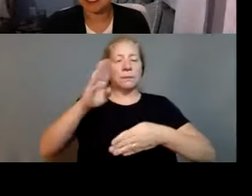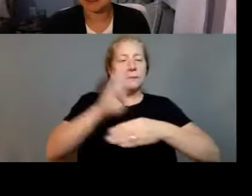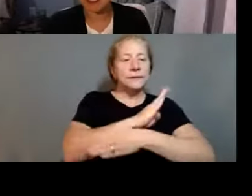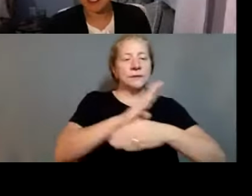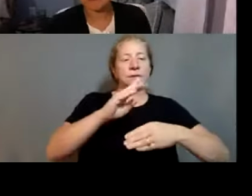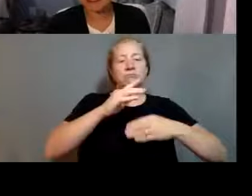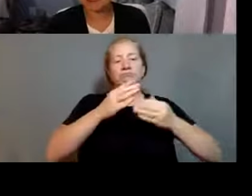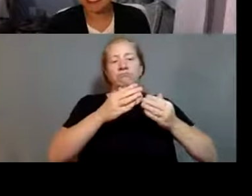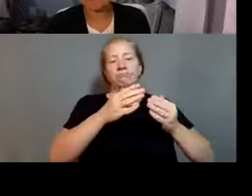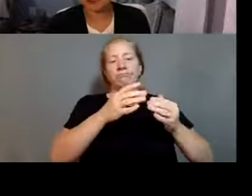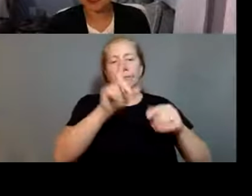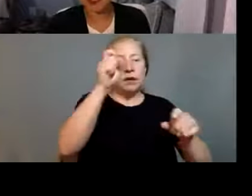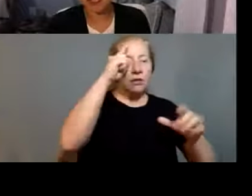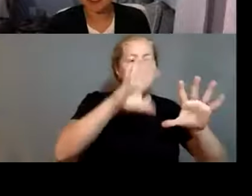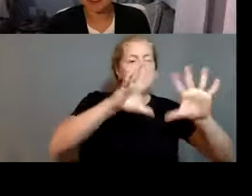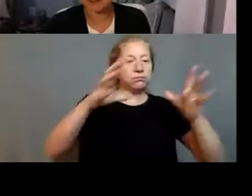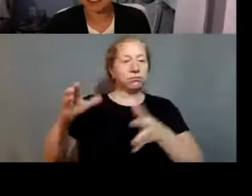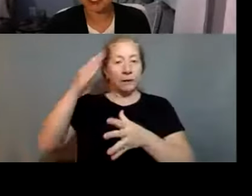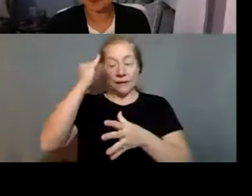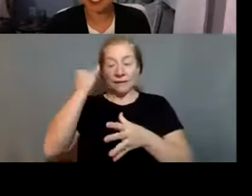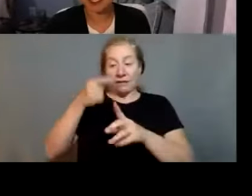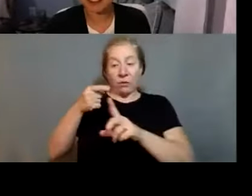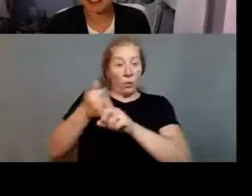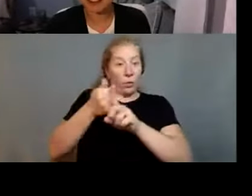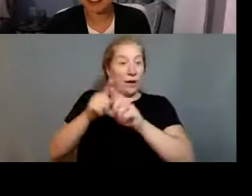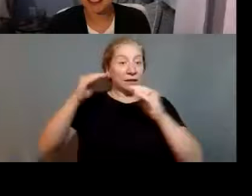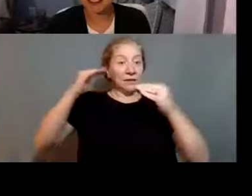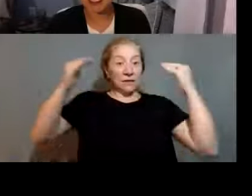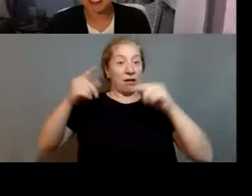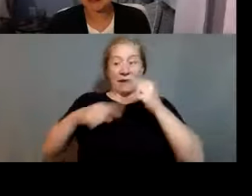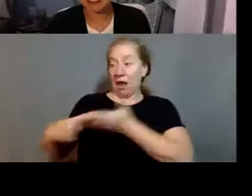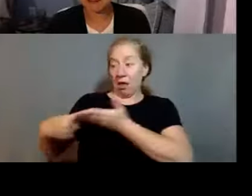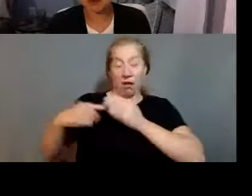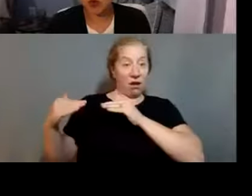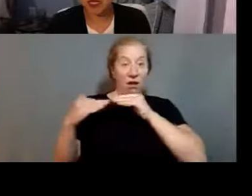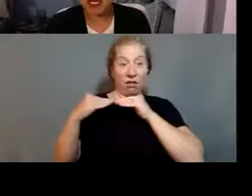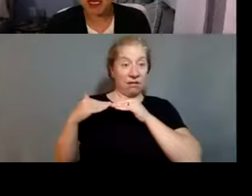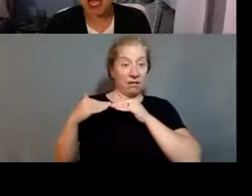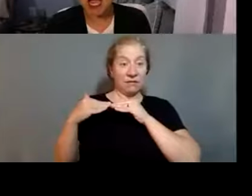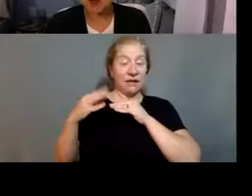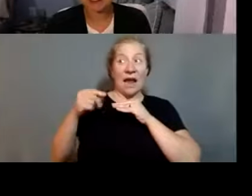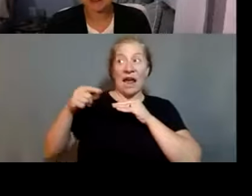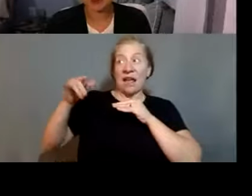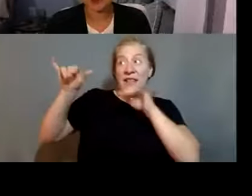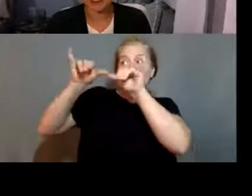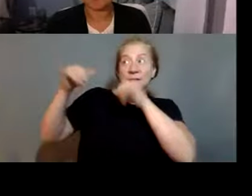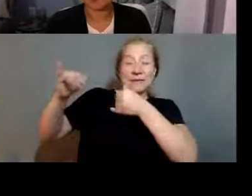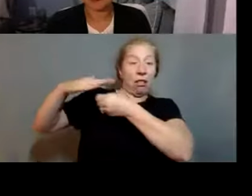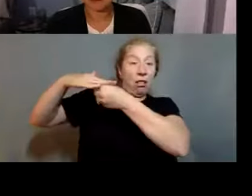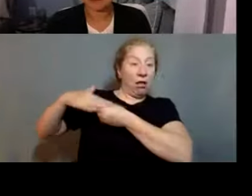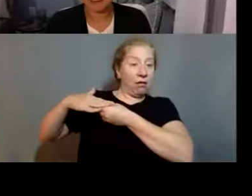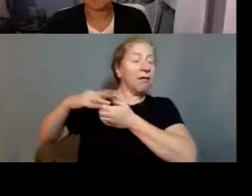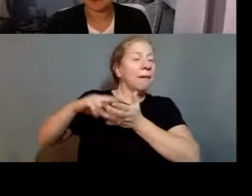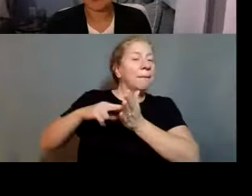conversations. Because if it's not safe for you to have the conversations with colleagues and it's not supported, how is it that you're going to have